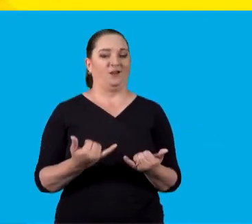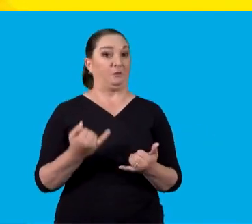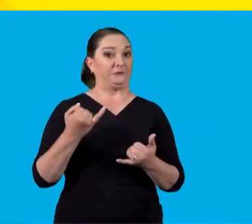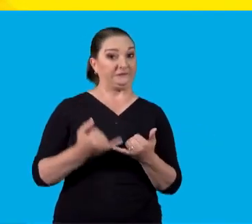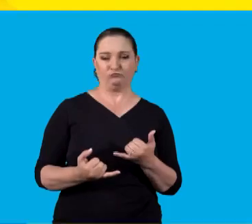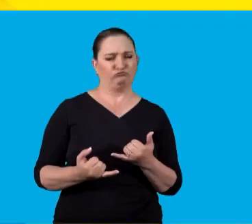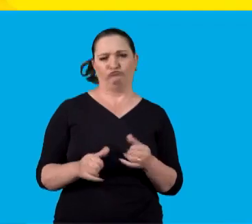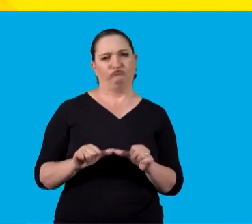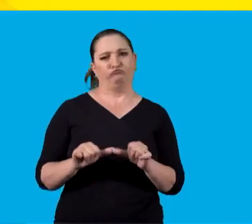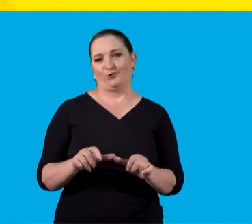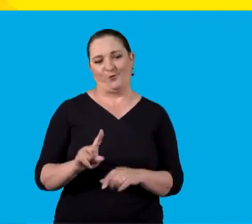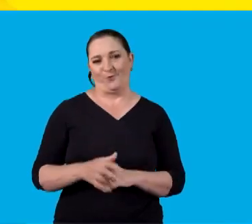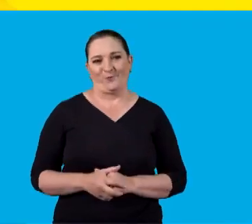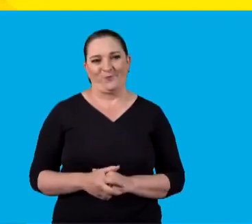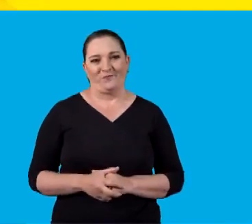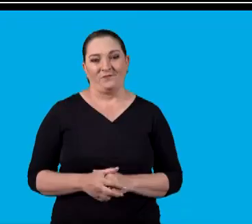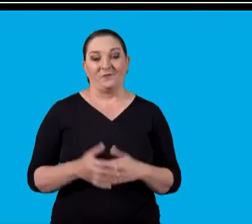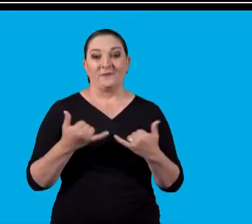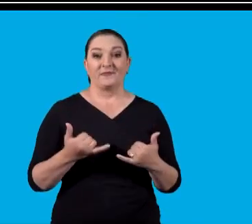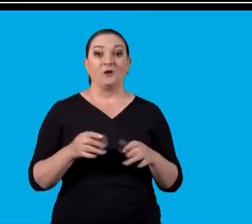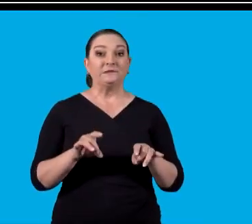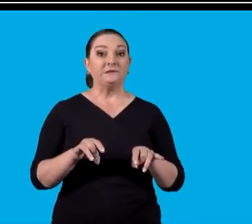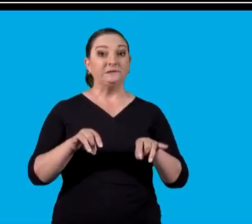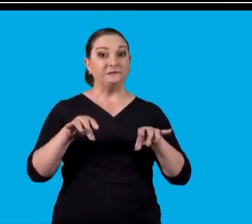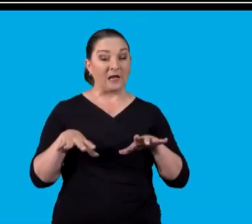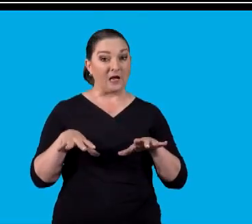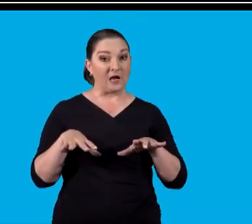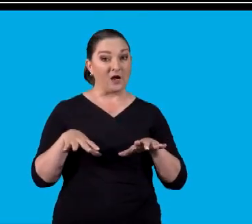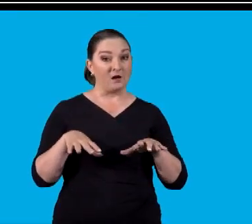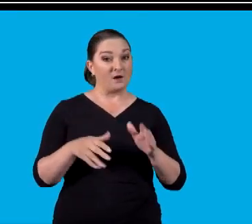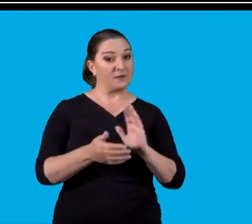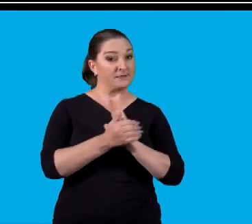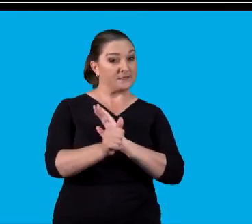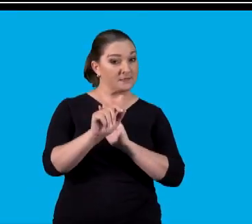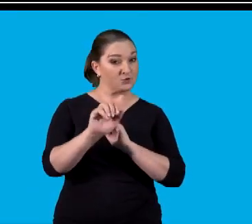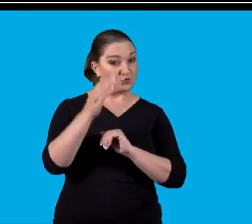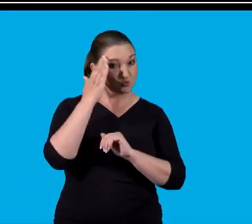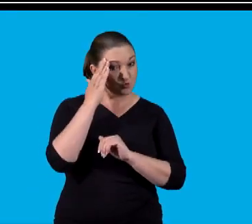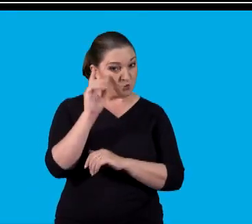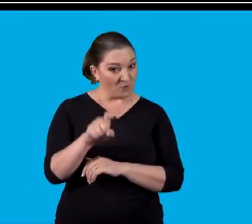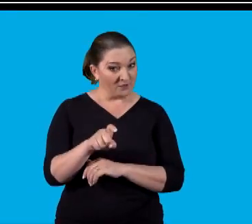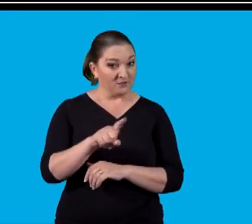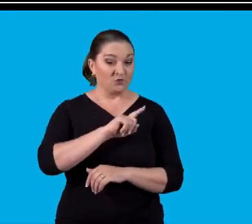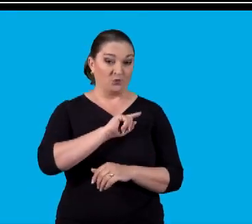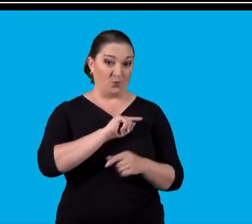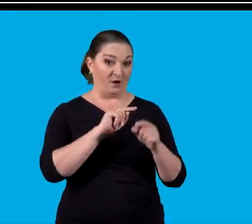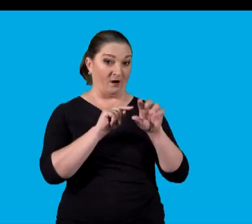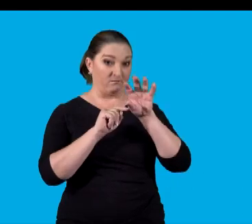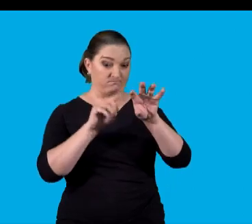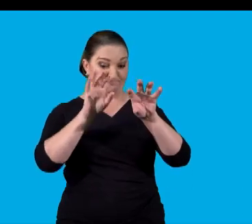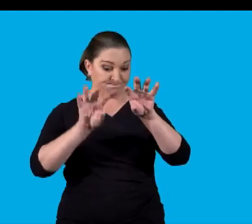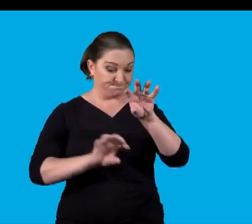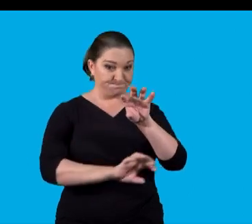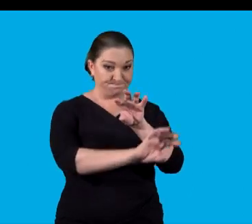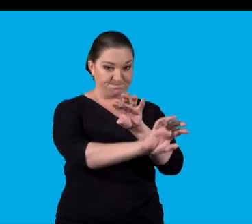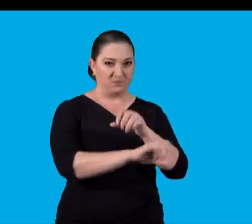these errors. Here is the exam writing competences. You need to work on this as you prepare for your final